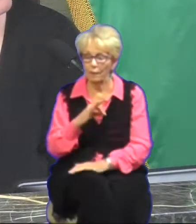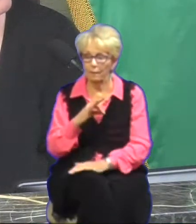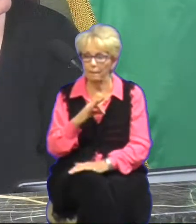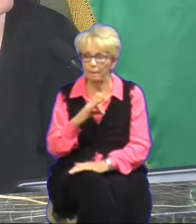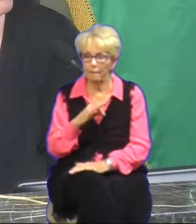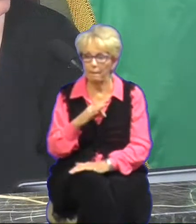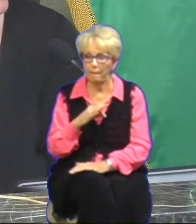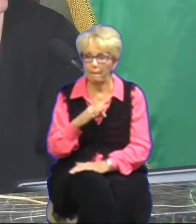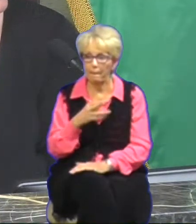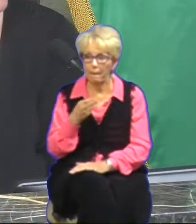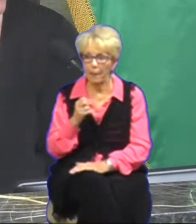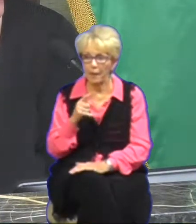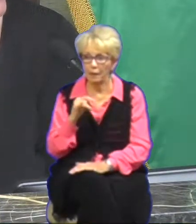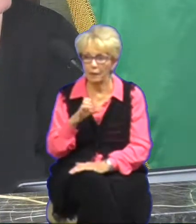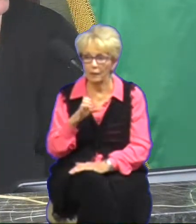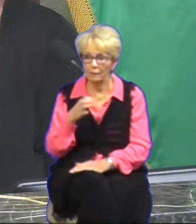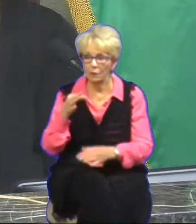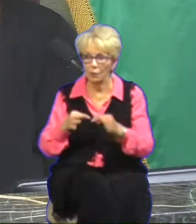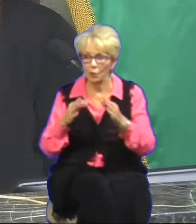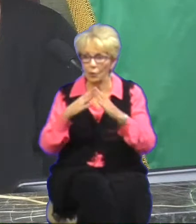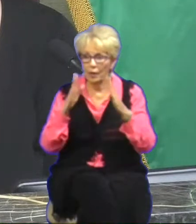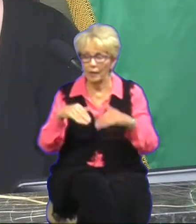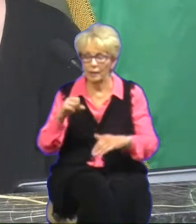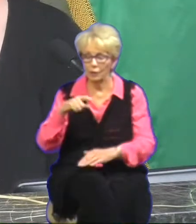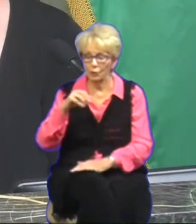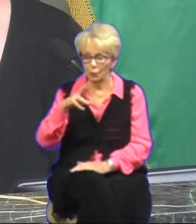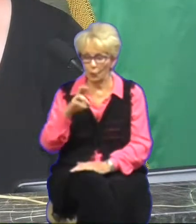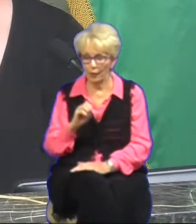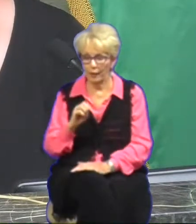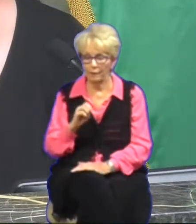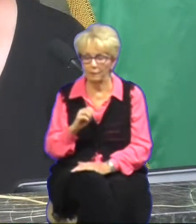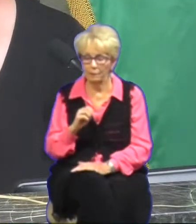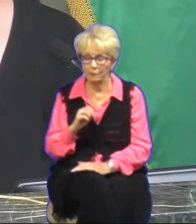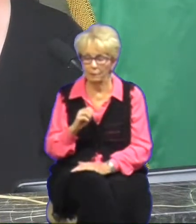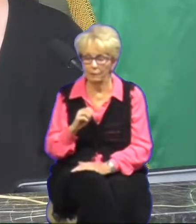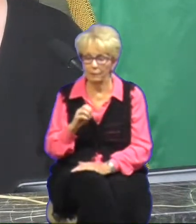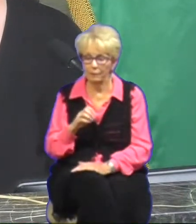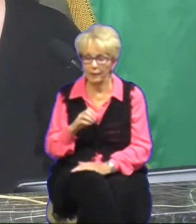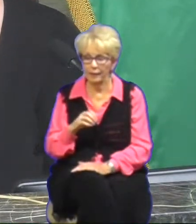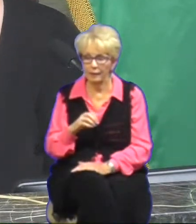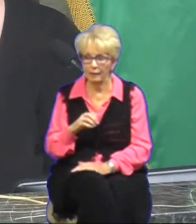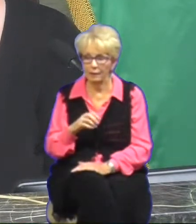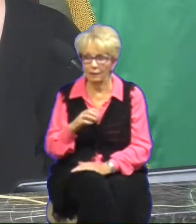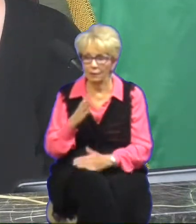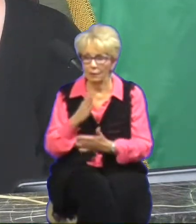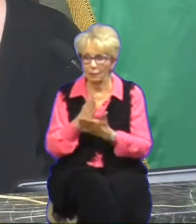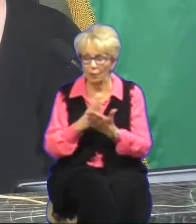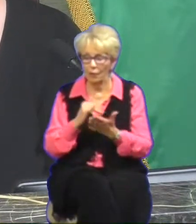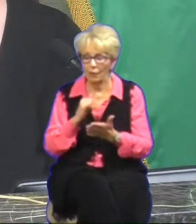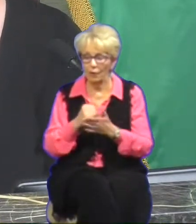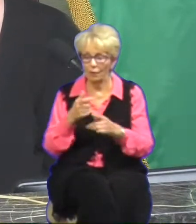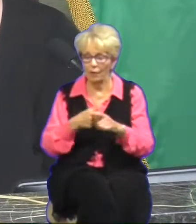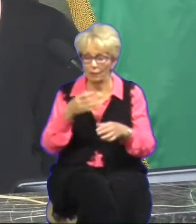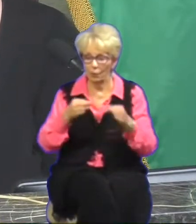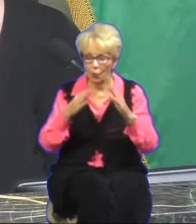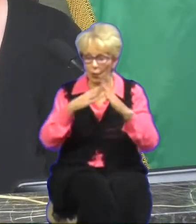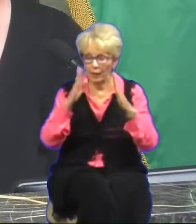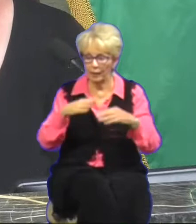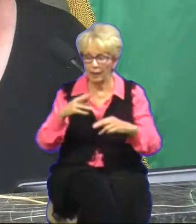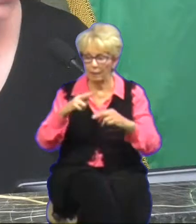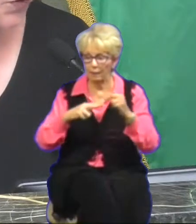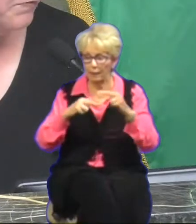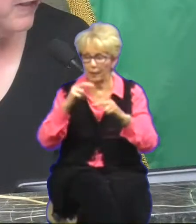the historic courthouse square. The part really that goes from the courthouse